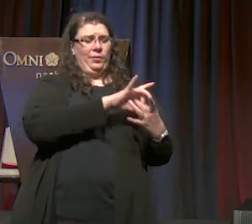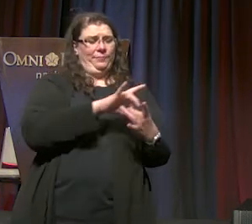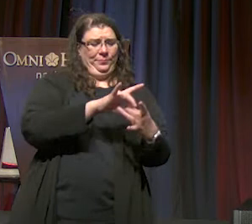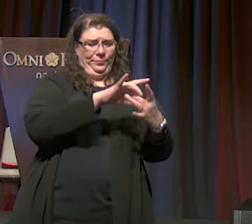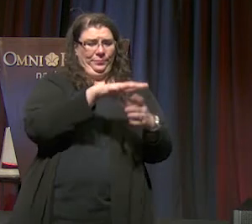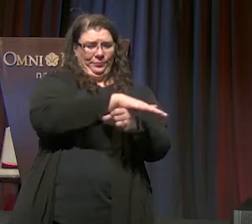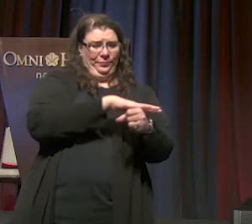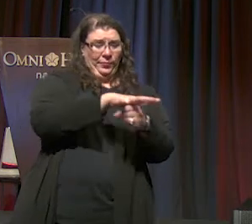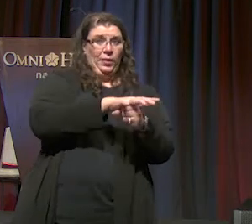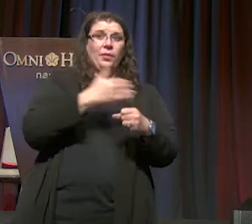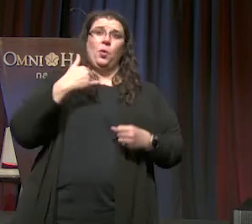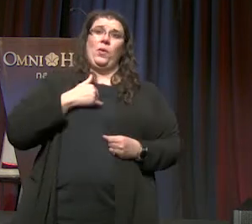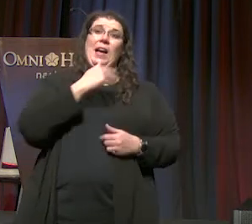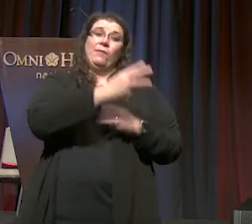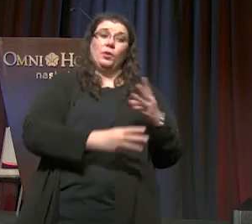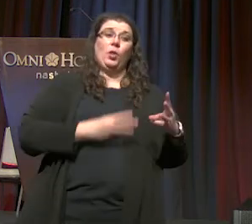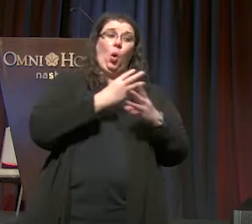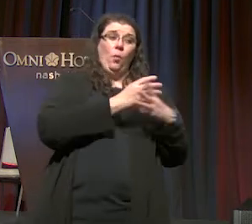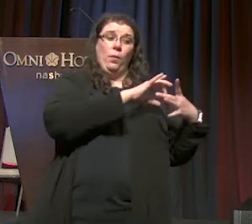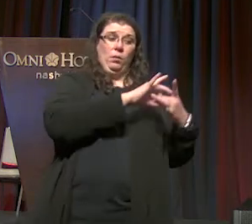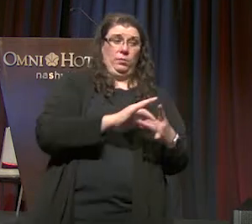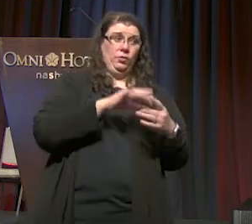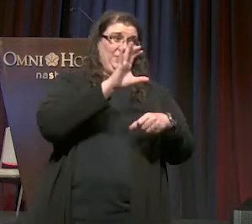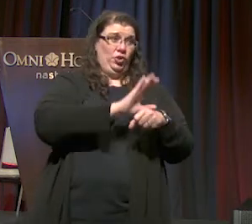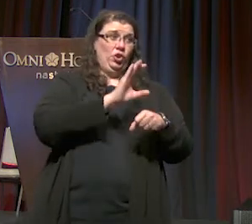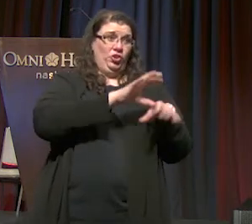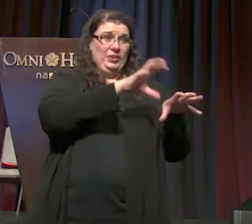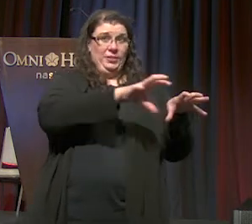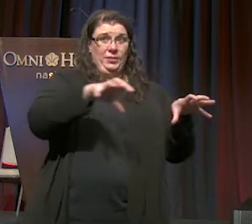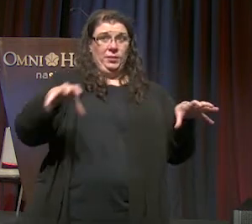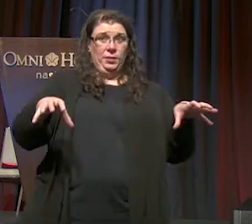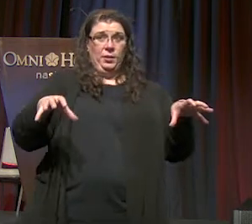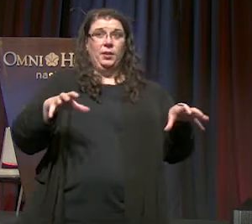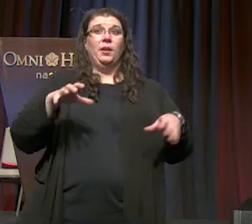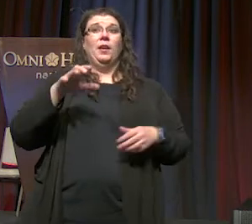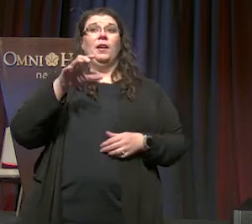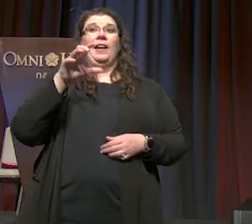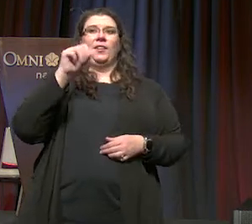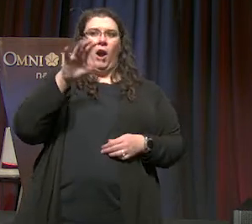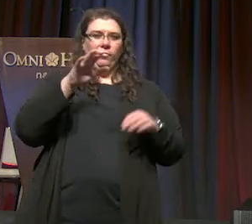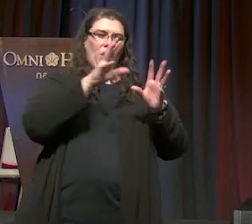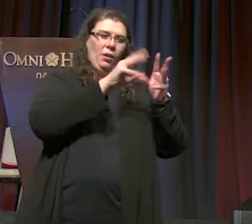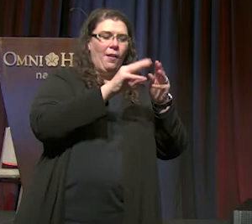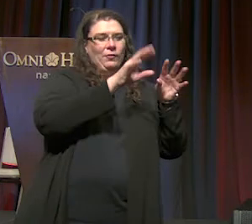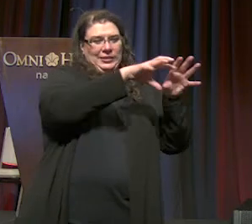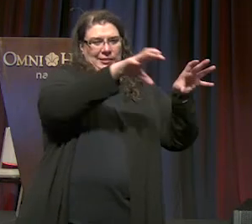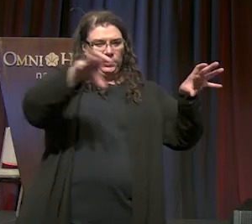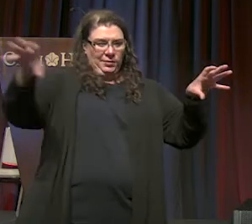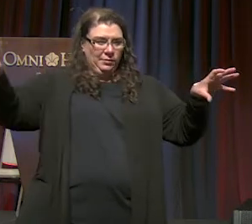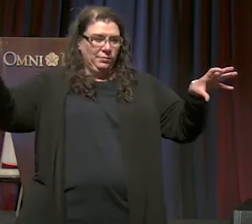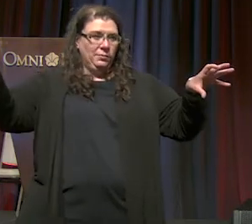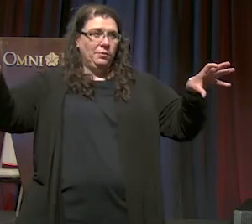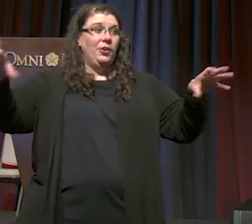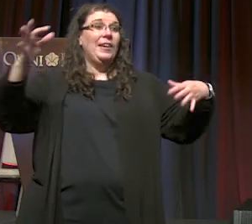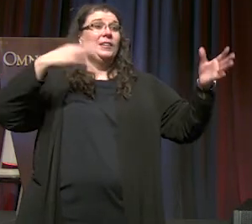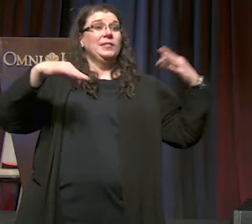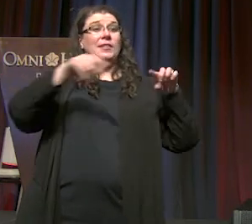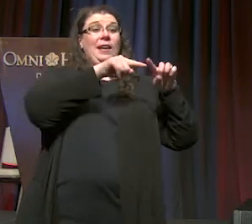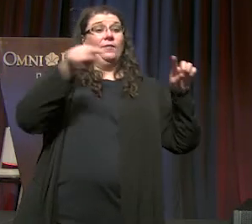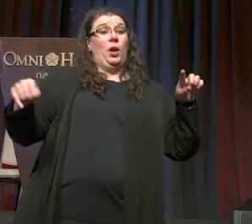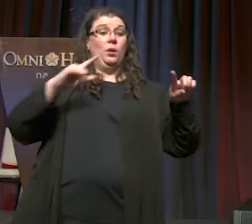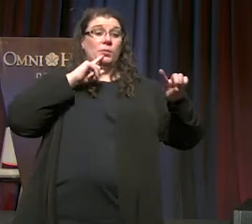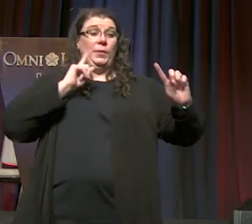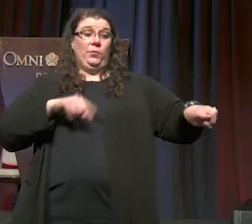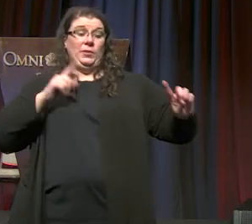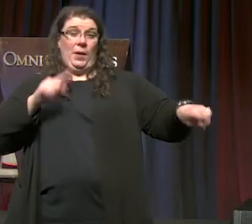local churches, annual conferences, and central conferences. Being responsive to